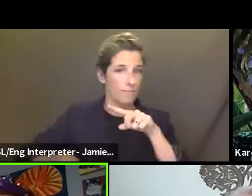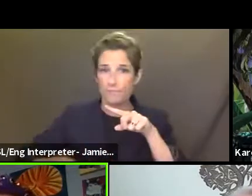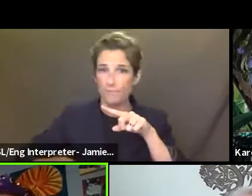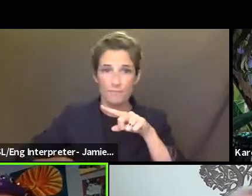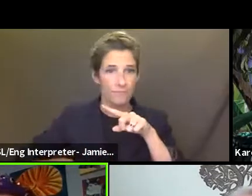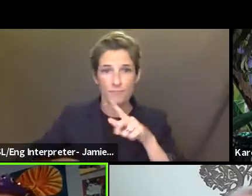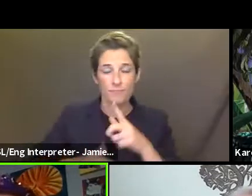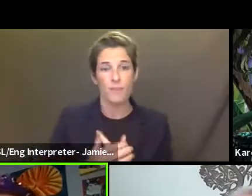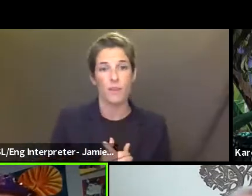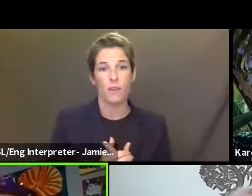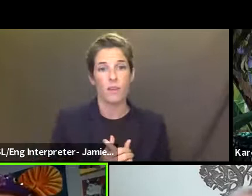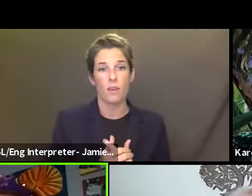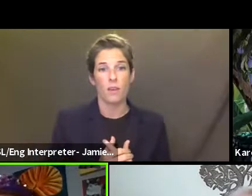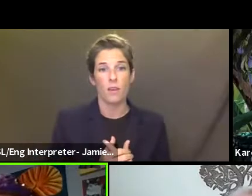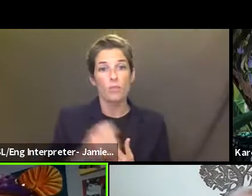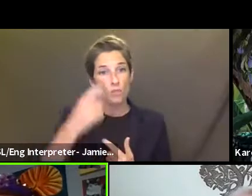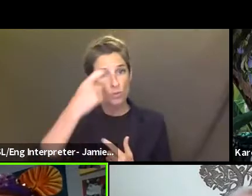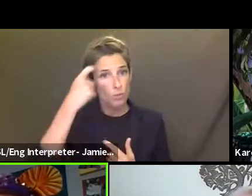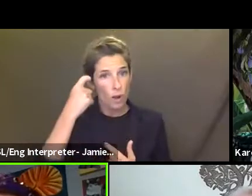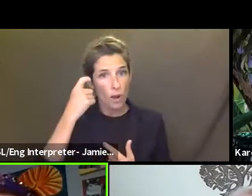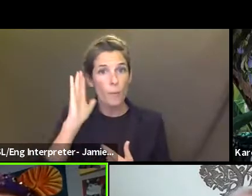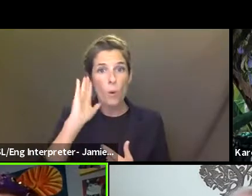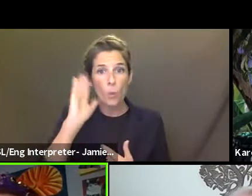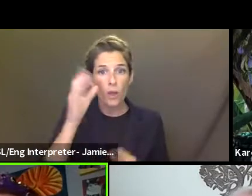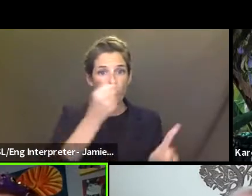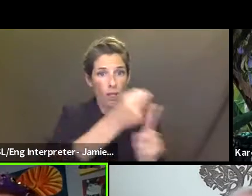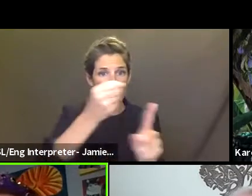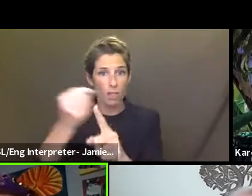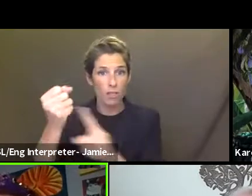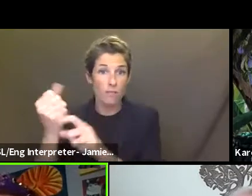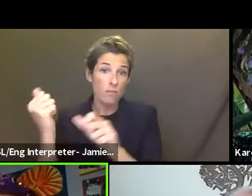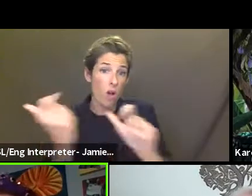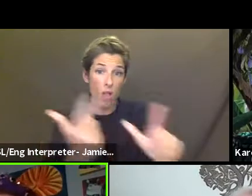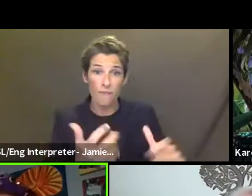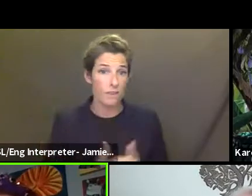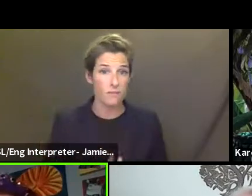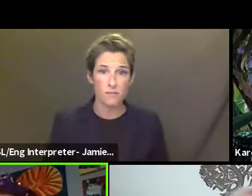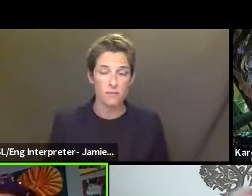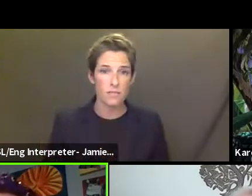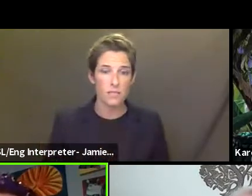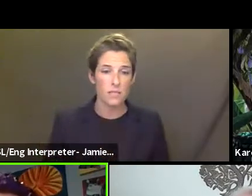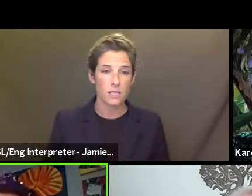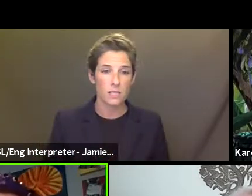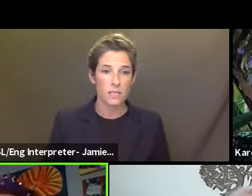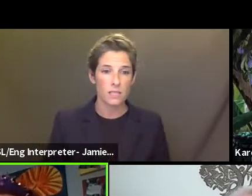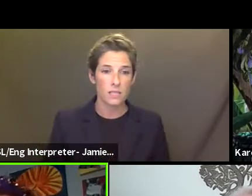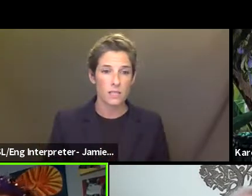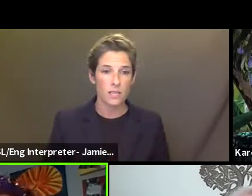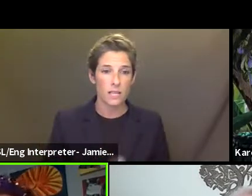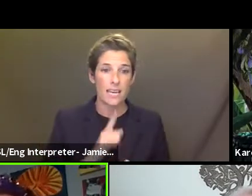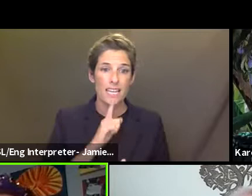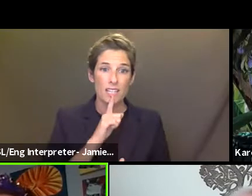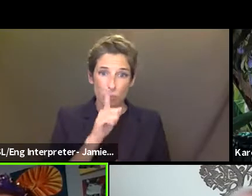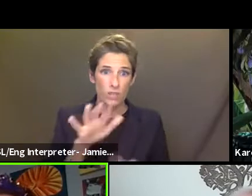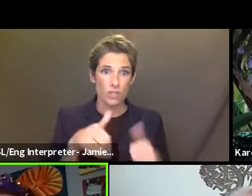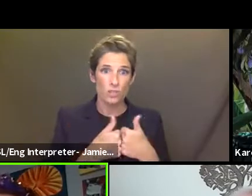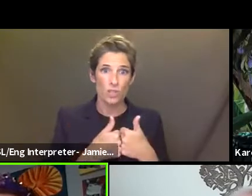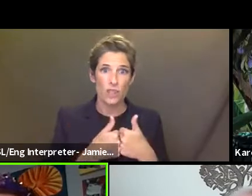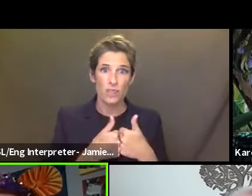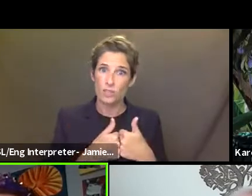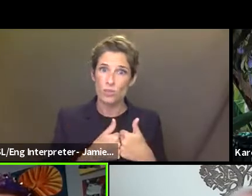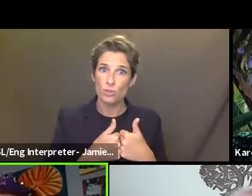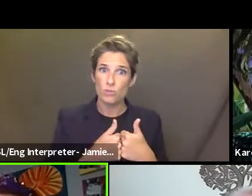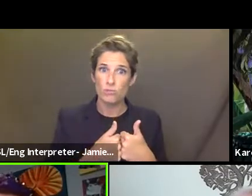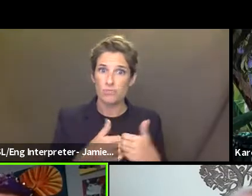the traumas that we all go through. And it is really hard to go to therapy. And I chose art